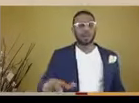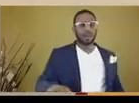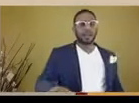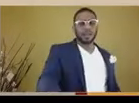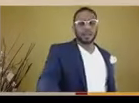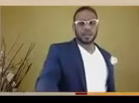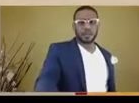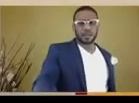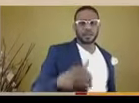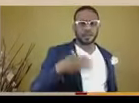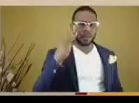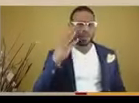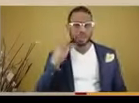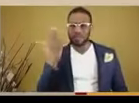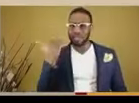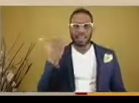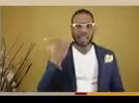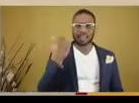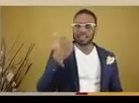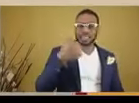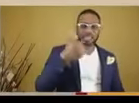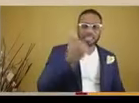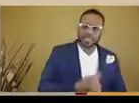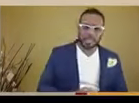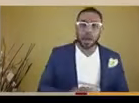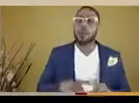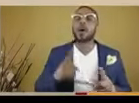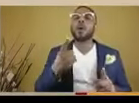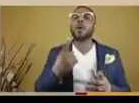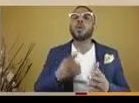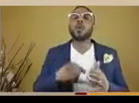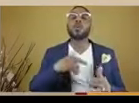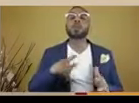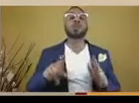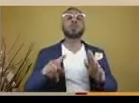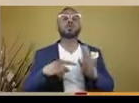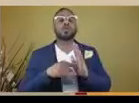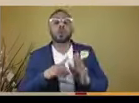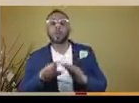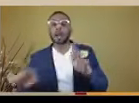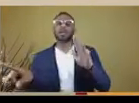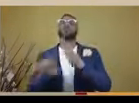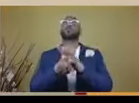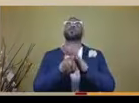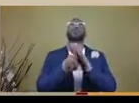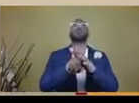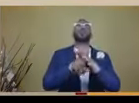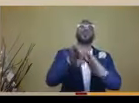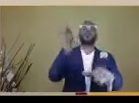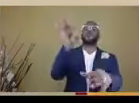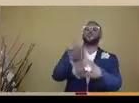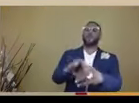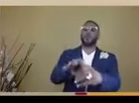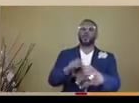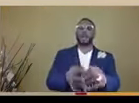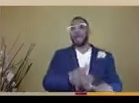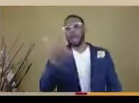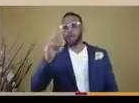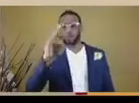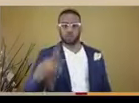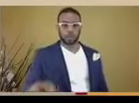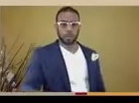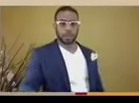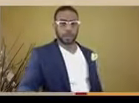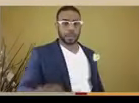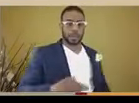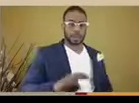going through this for the last decade. But what we showed by showing up and voting out Trump and voting in